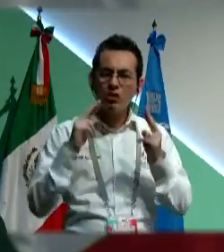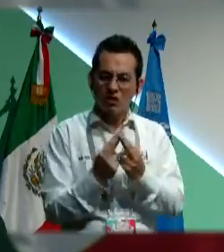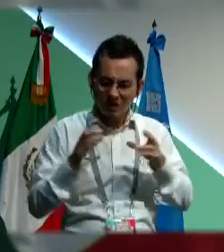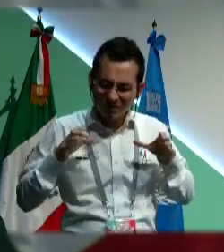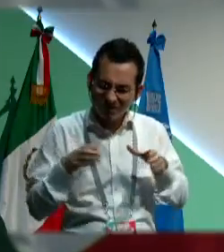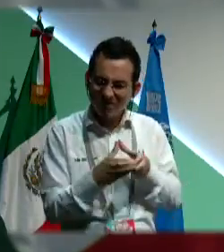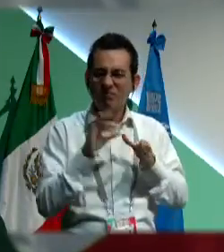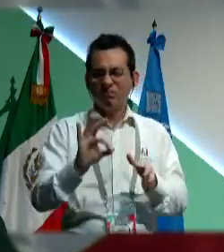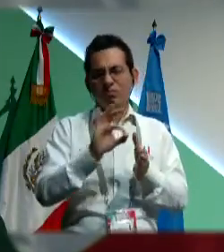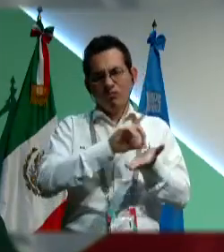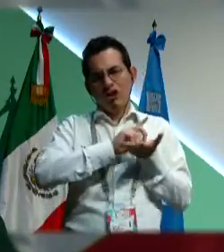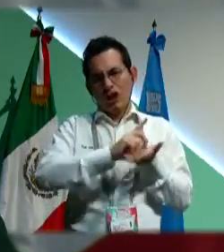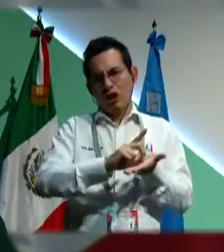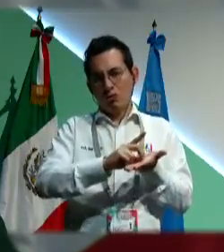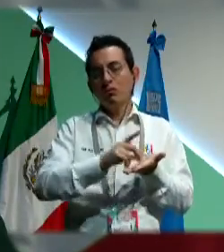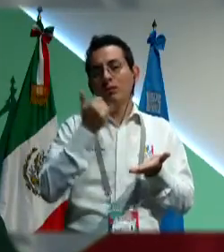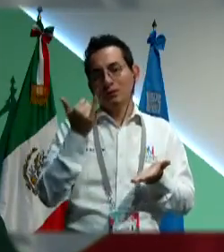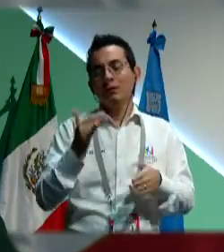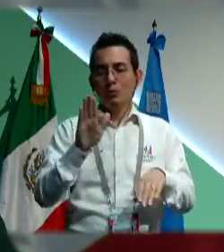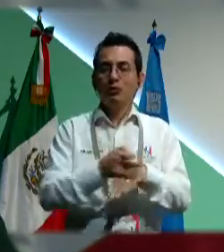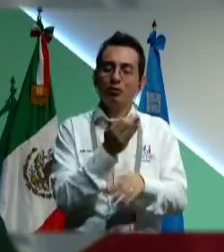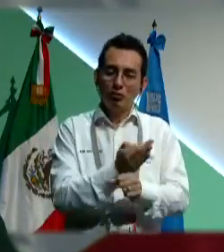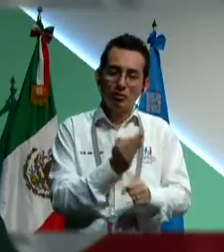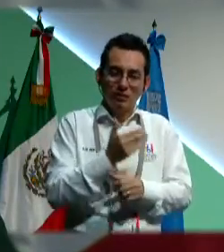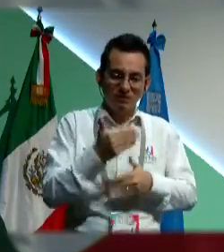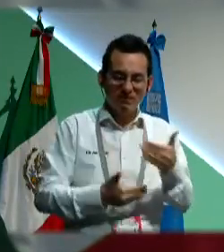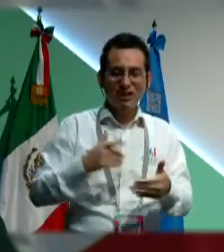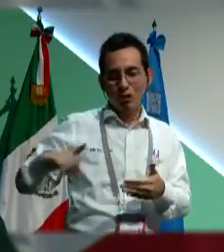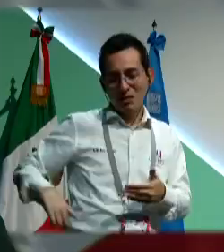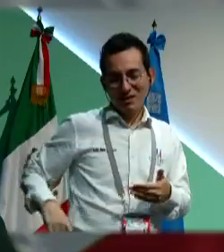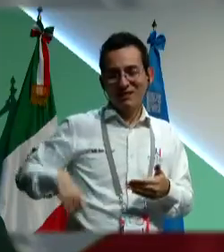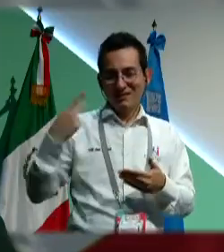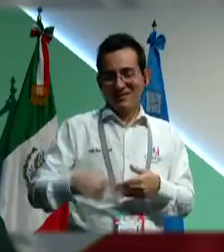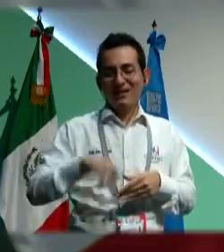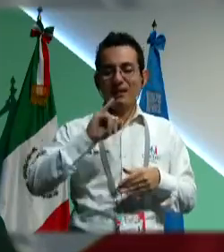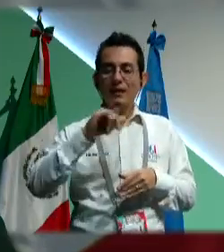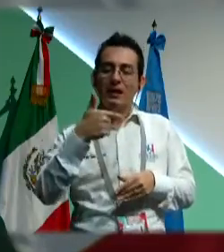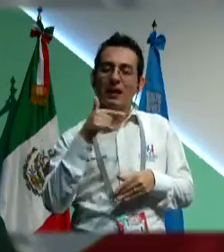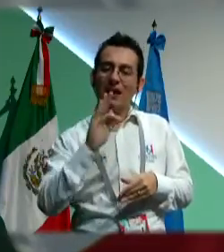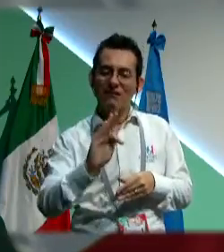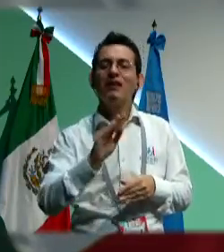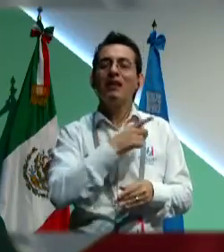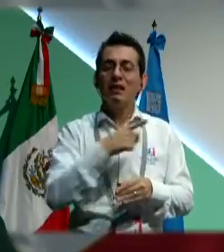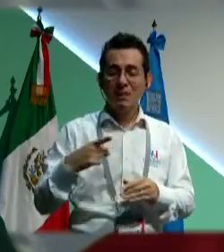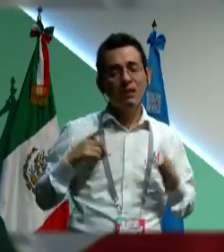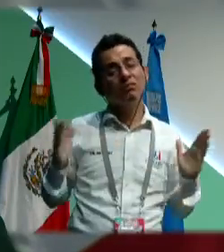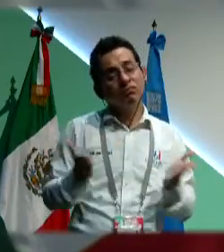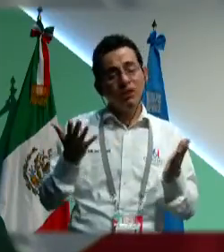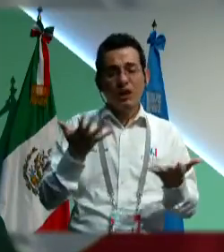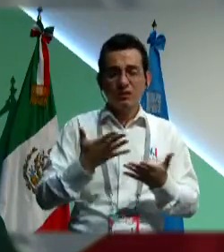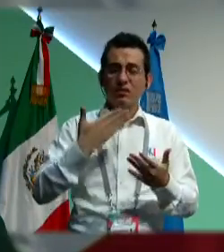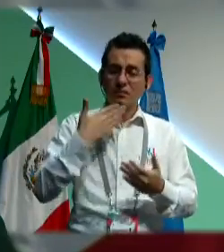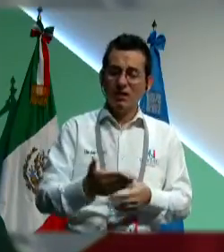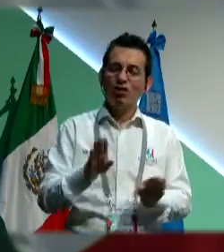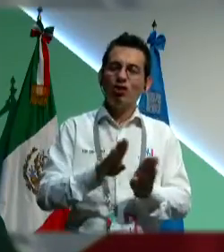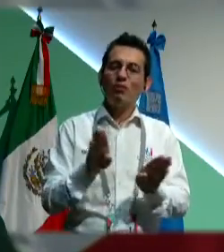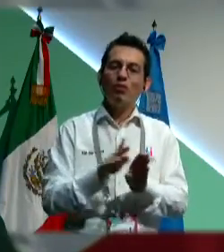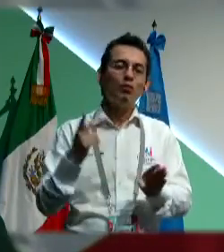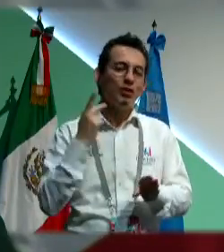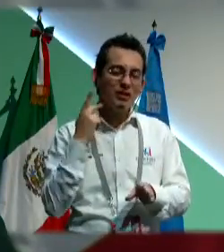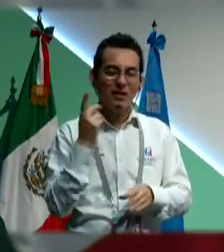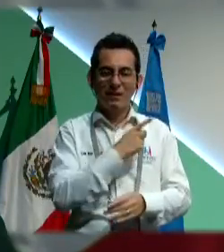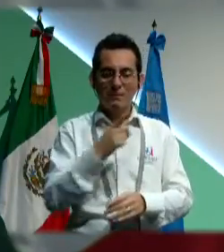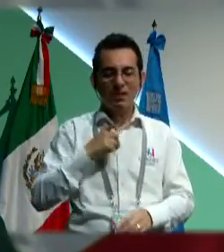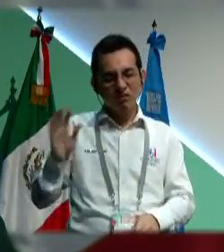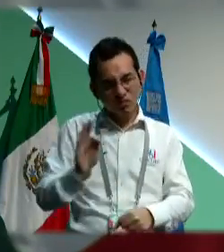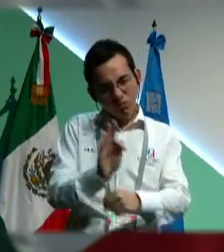the IGF, we need a robust political process to develop global norms and policies for the internet as required by the Tunis